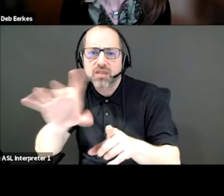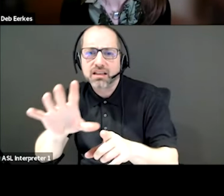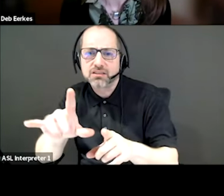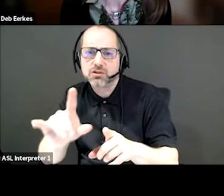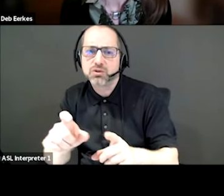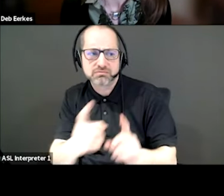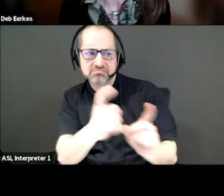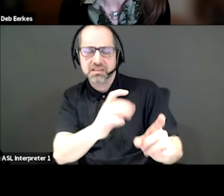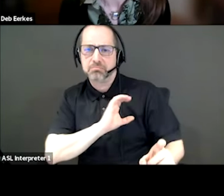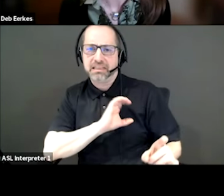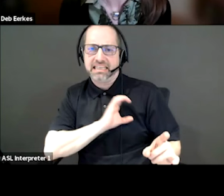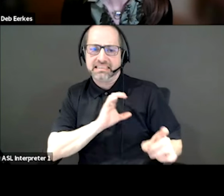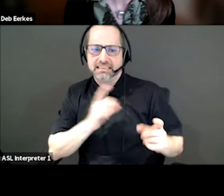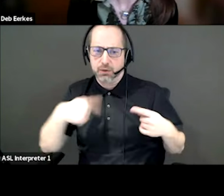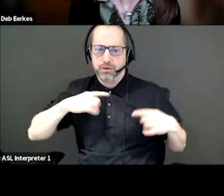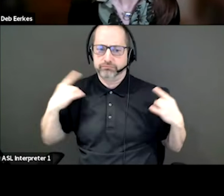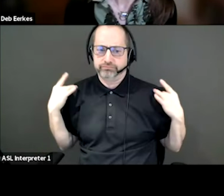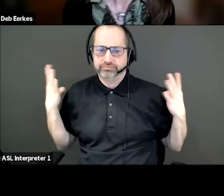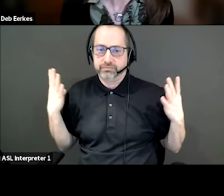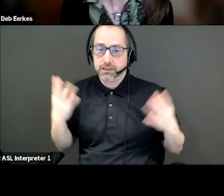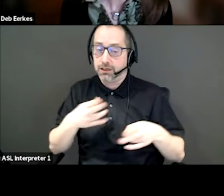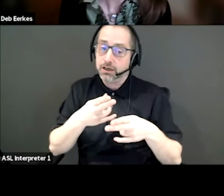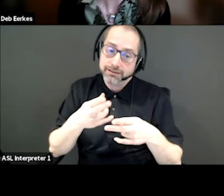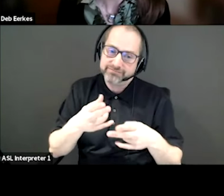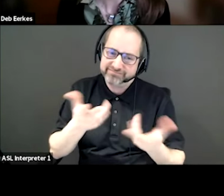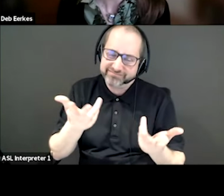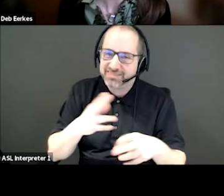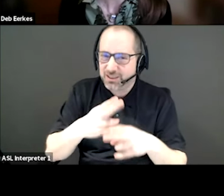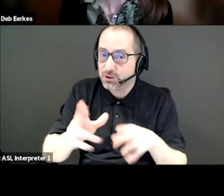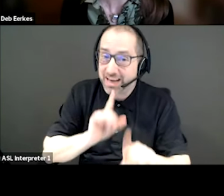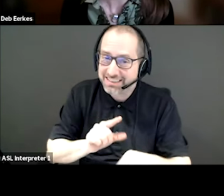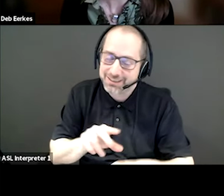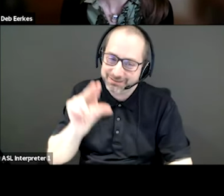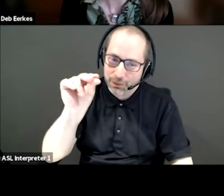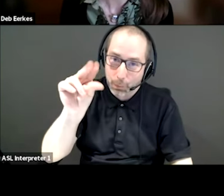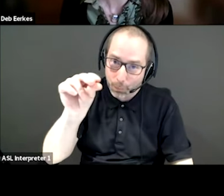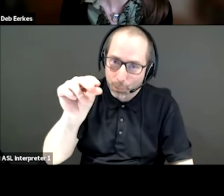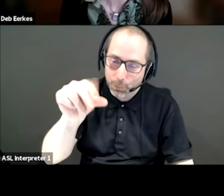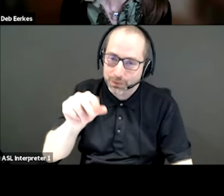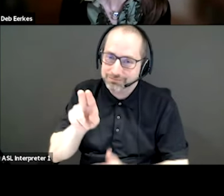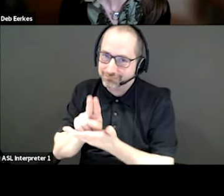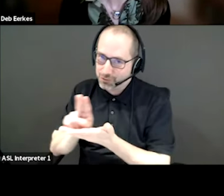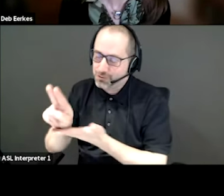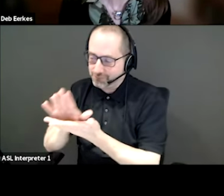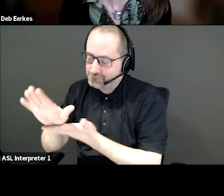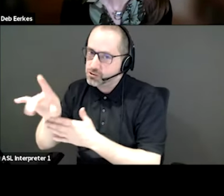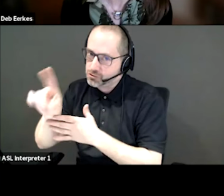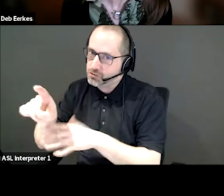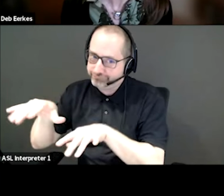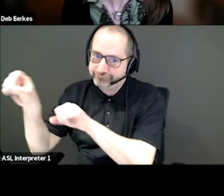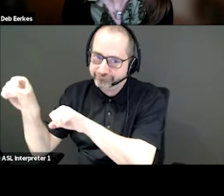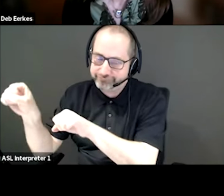alert, the short answer is no. How do campus gender-based violence complaint processes work?